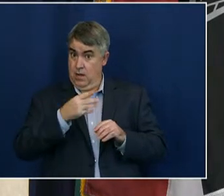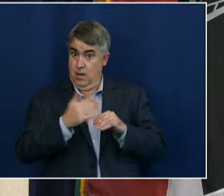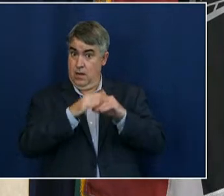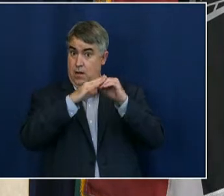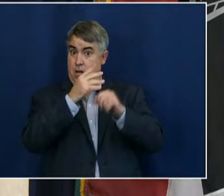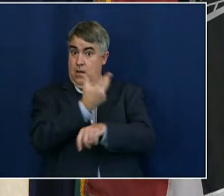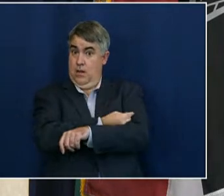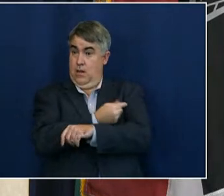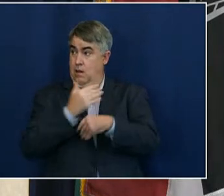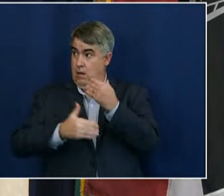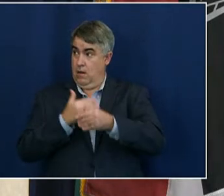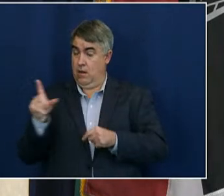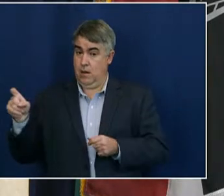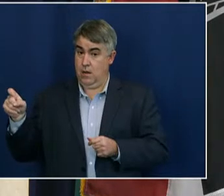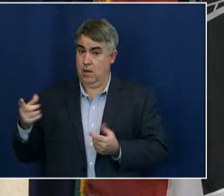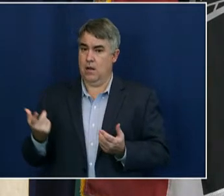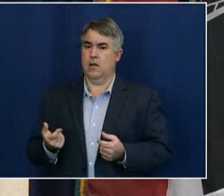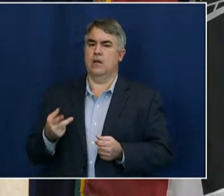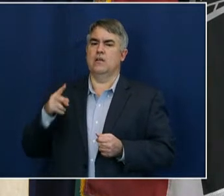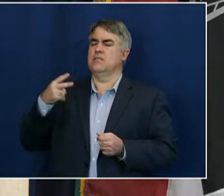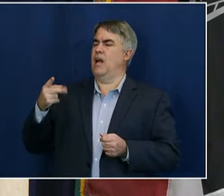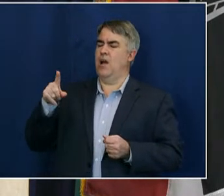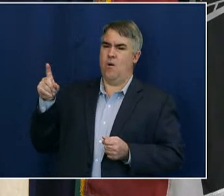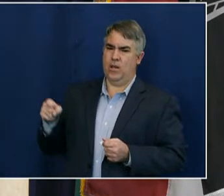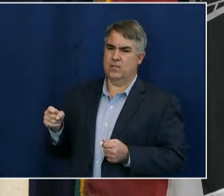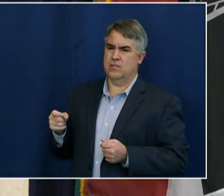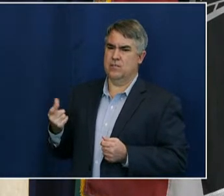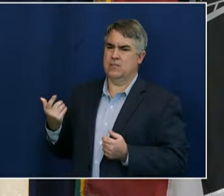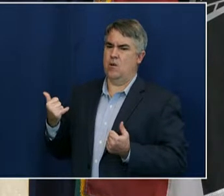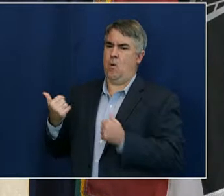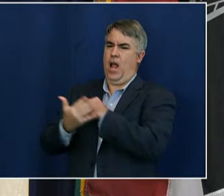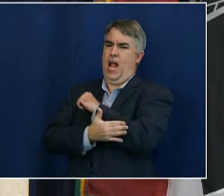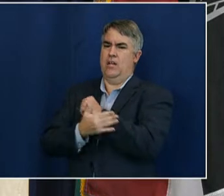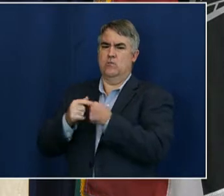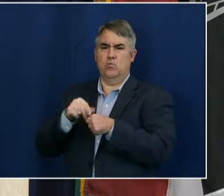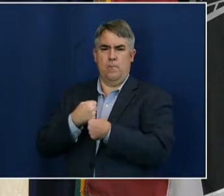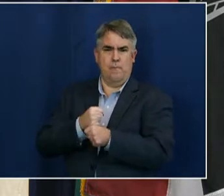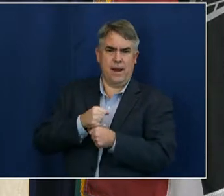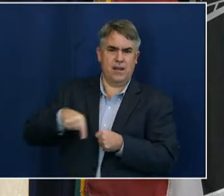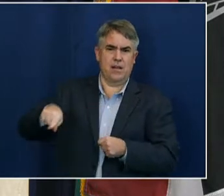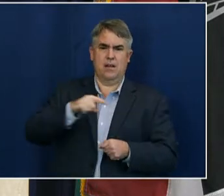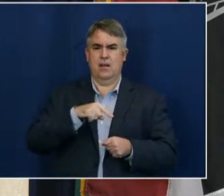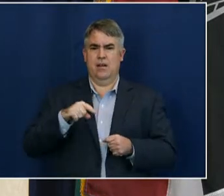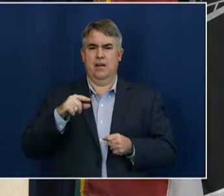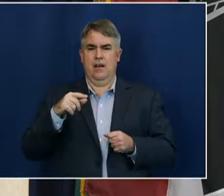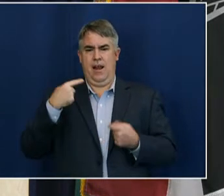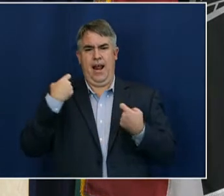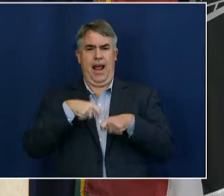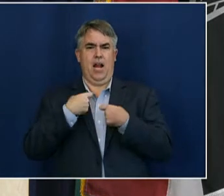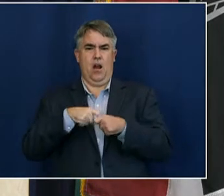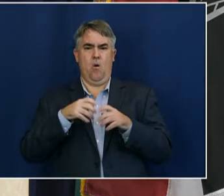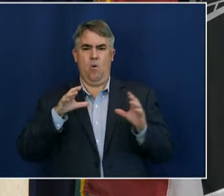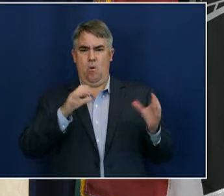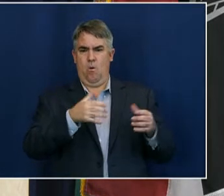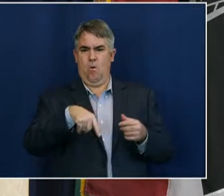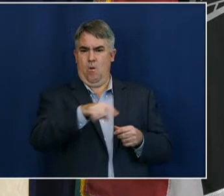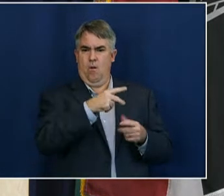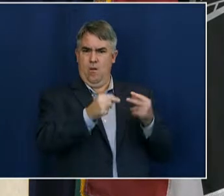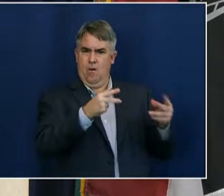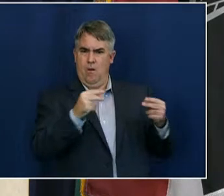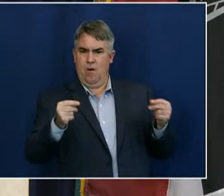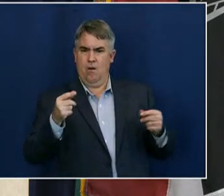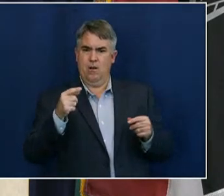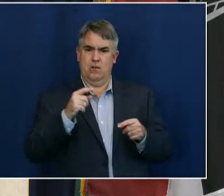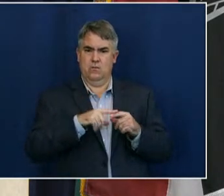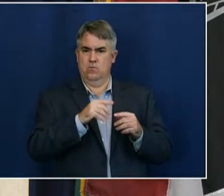to ensure that vaccines reach Latinos to control the spread of the virus? I'll read the third part and fourth part. Supervisor Vargas